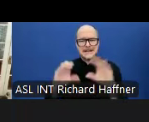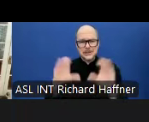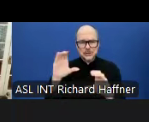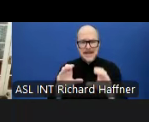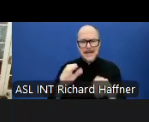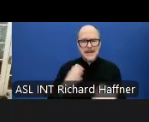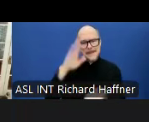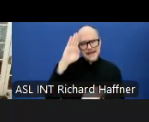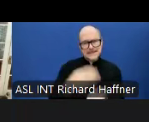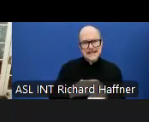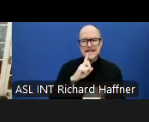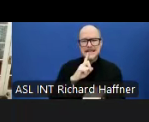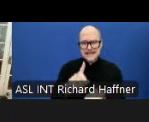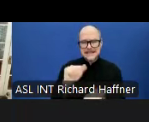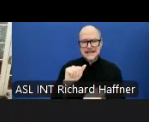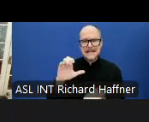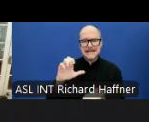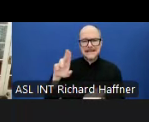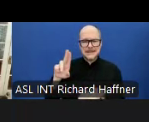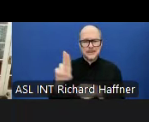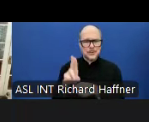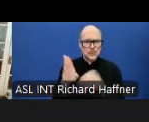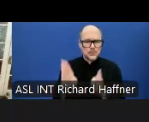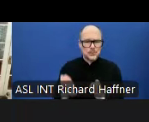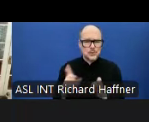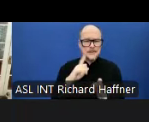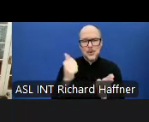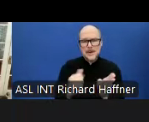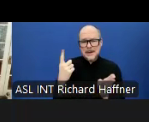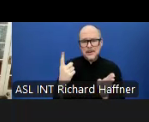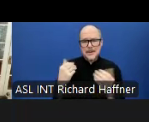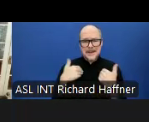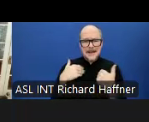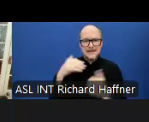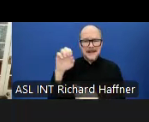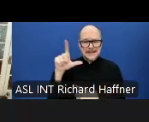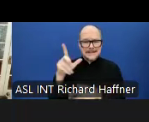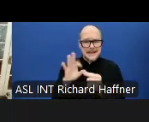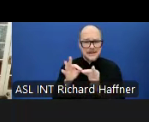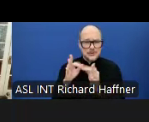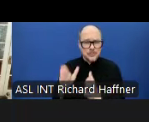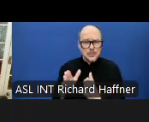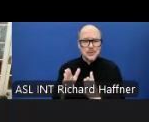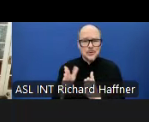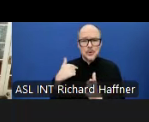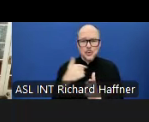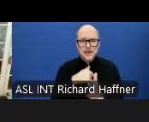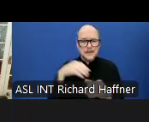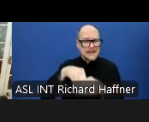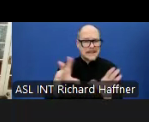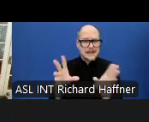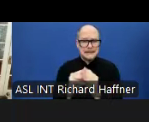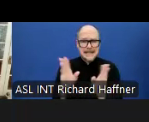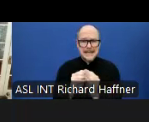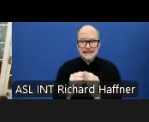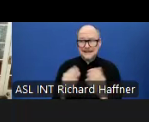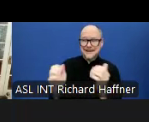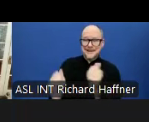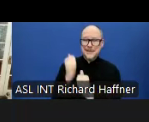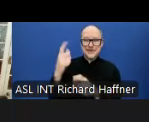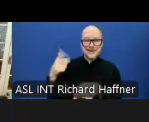AAC user. And for anybody that would have ASL interpretation, we've been in meetings most of last